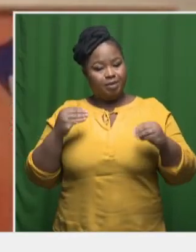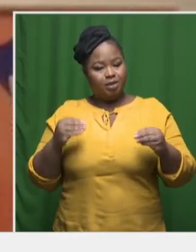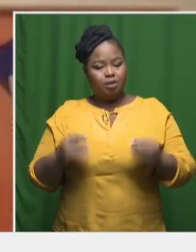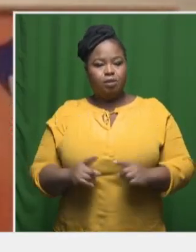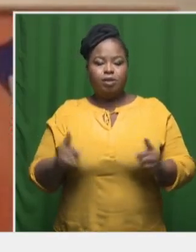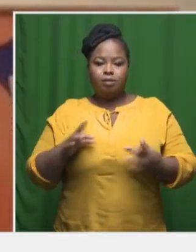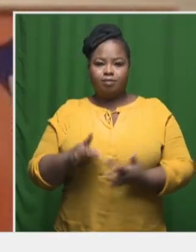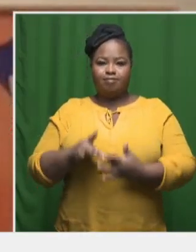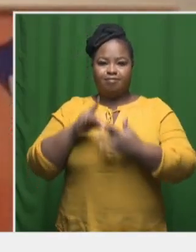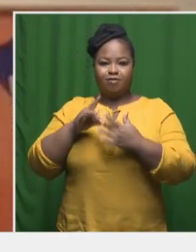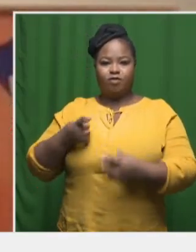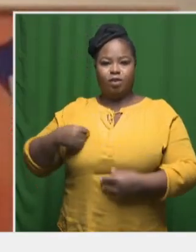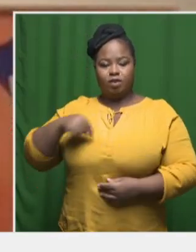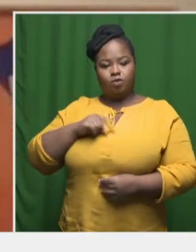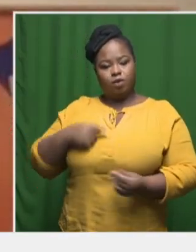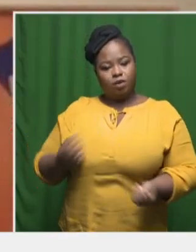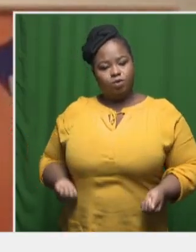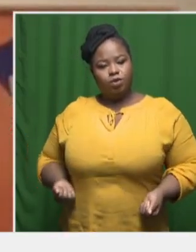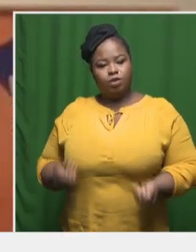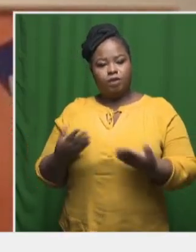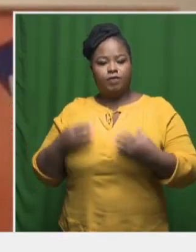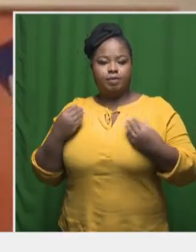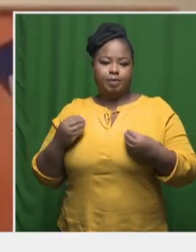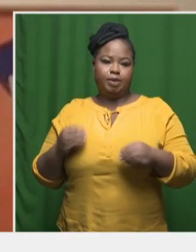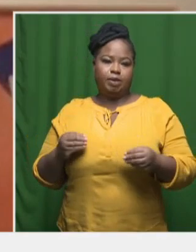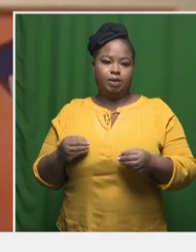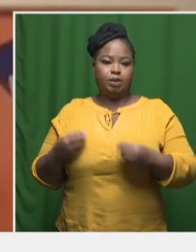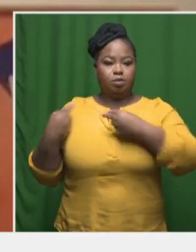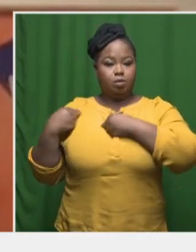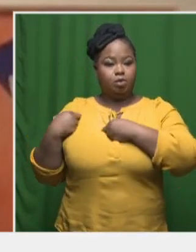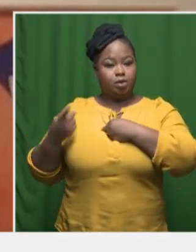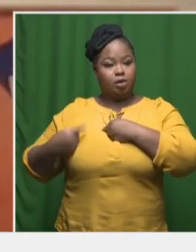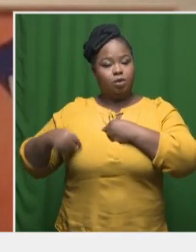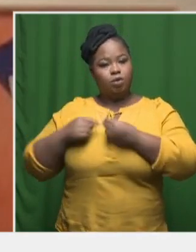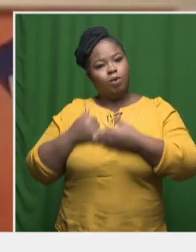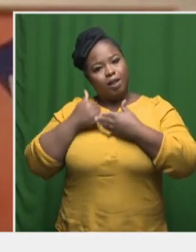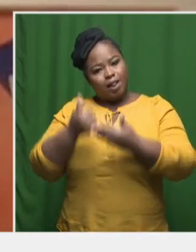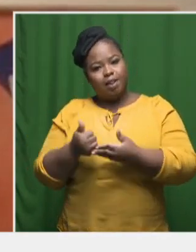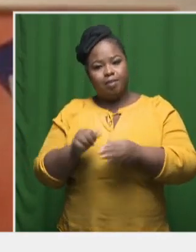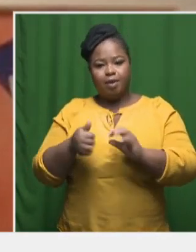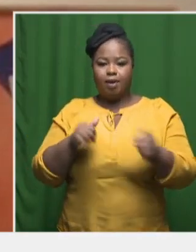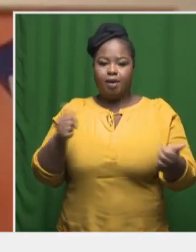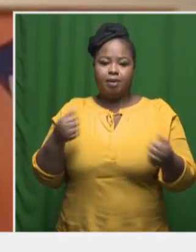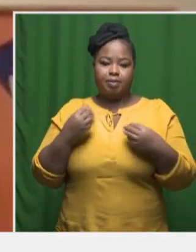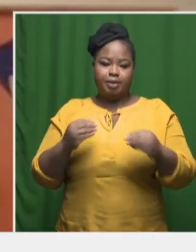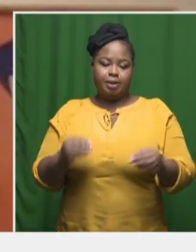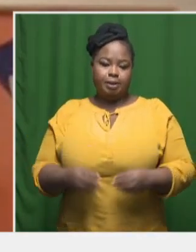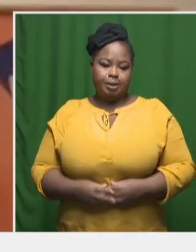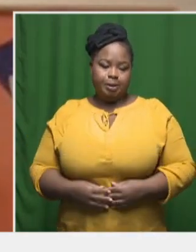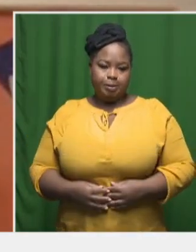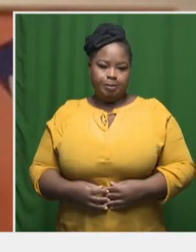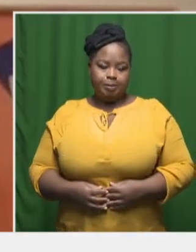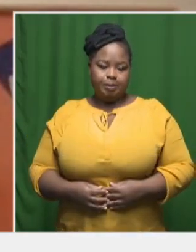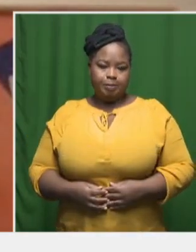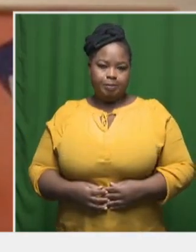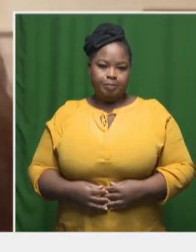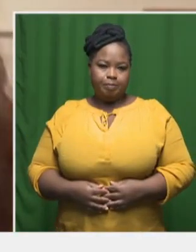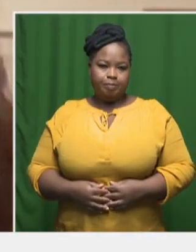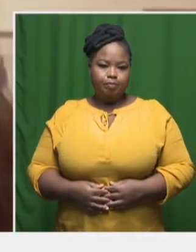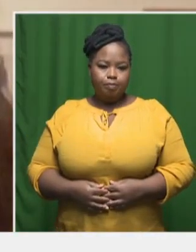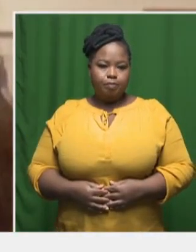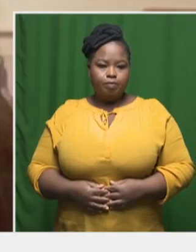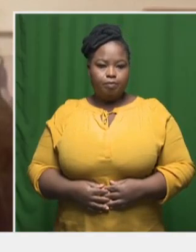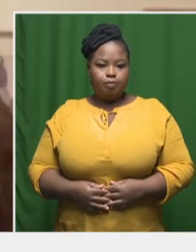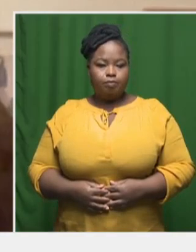particularly for us, because we serve businesses, our job is to help other businesses. We need to stay on top of that. So that's our